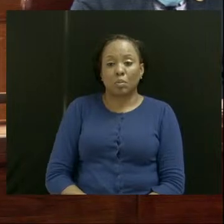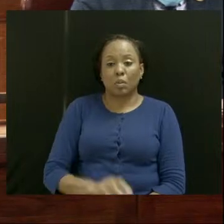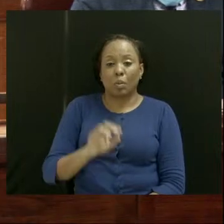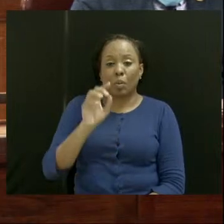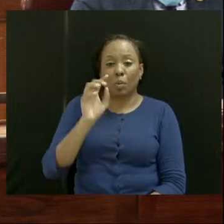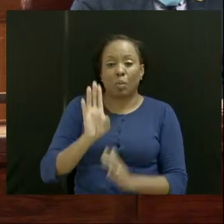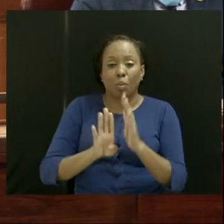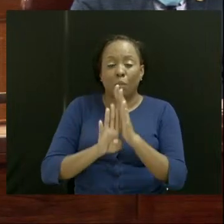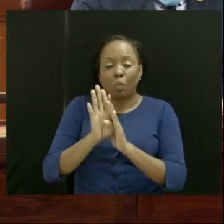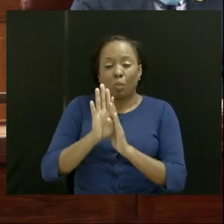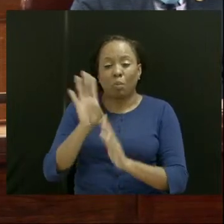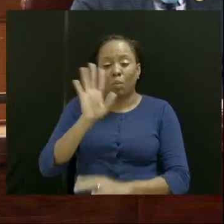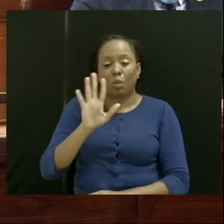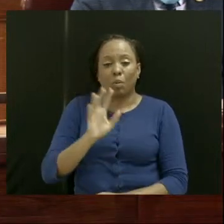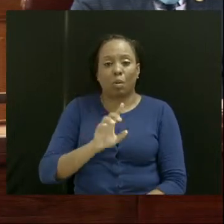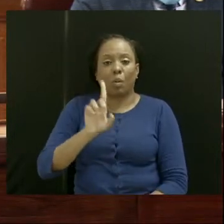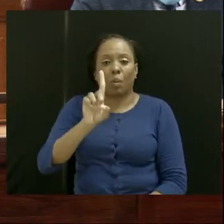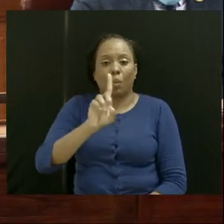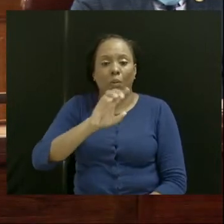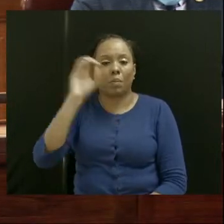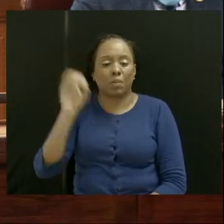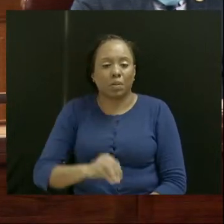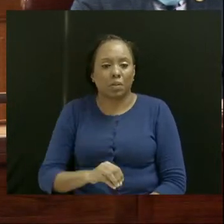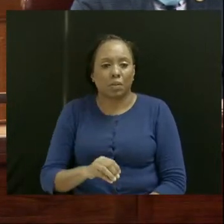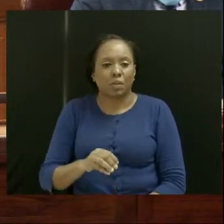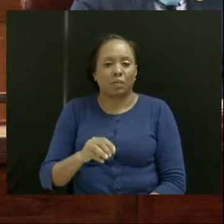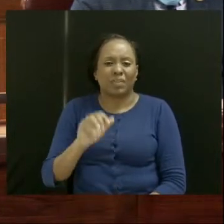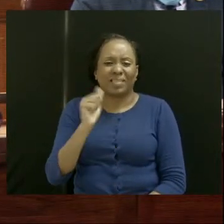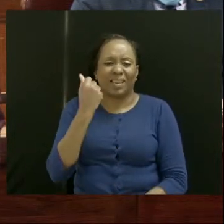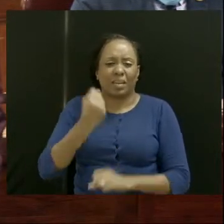on an average over a 10-year period